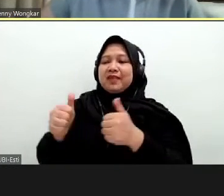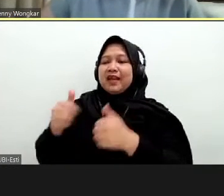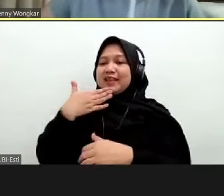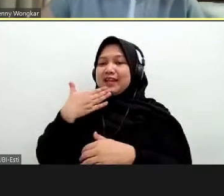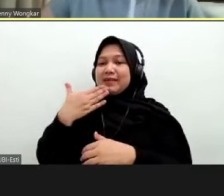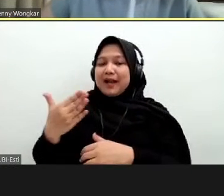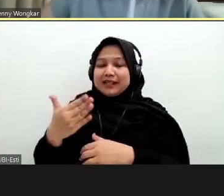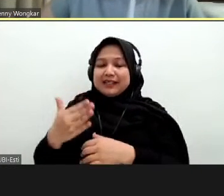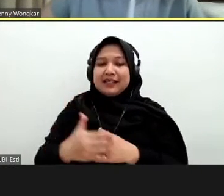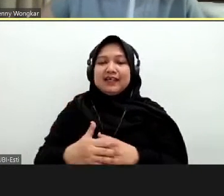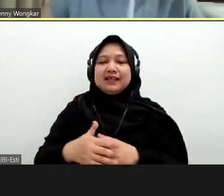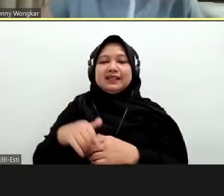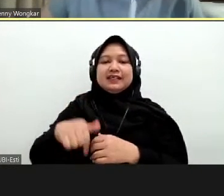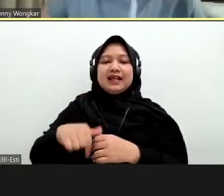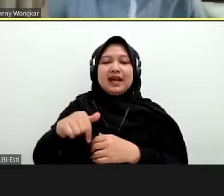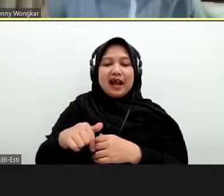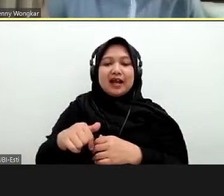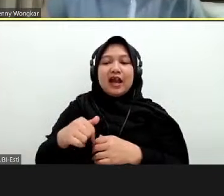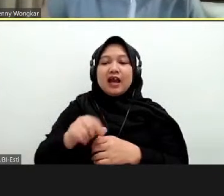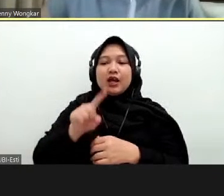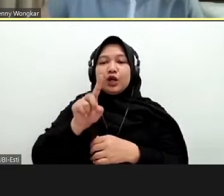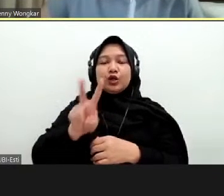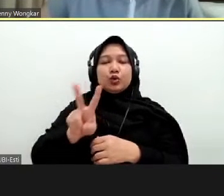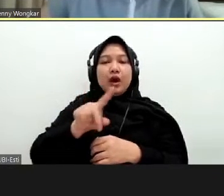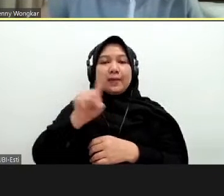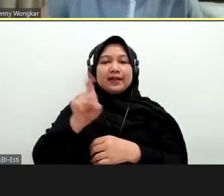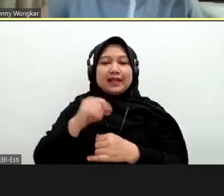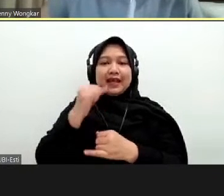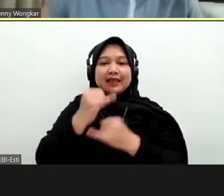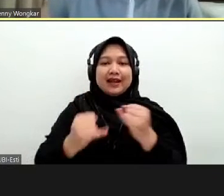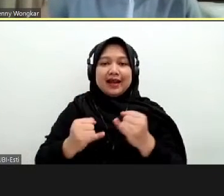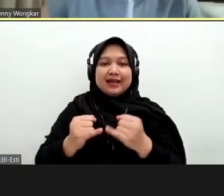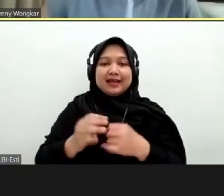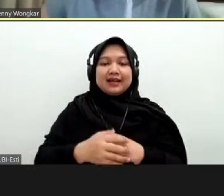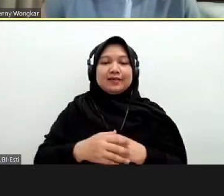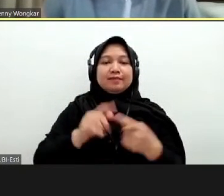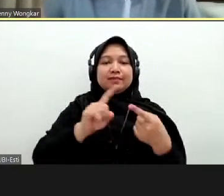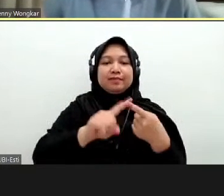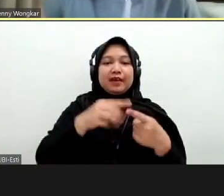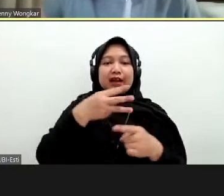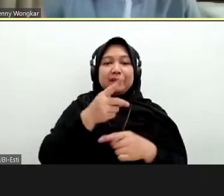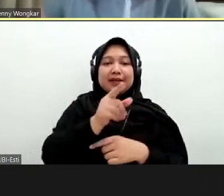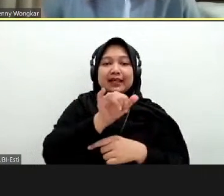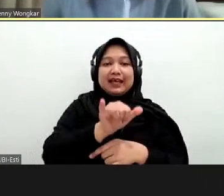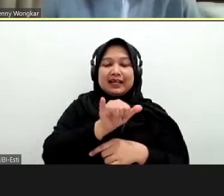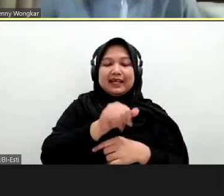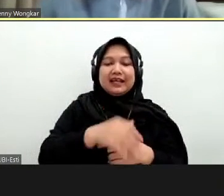distributor, hoax maker. Saya akan bertanya ke Mas Erianto yang ini.